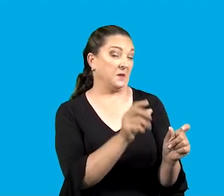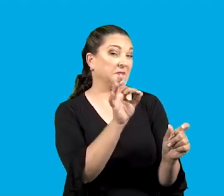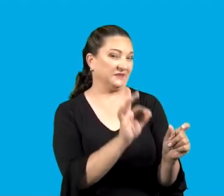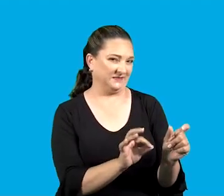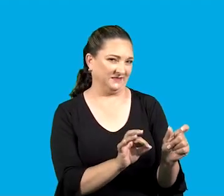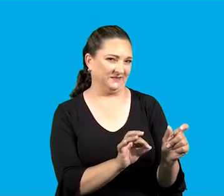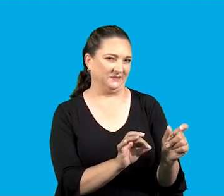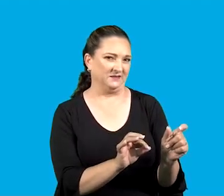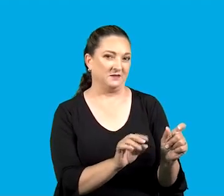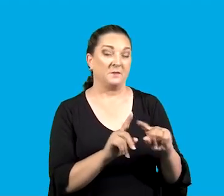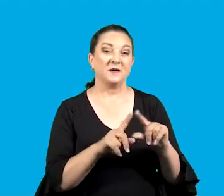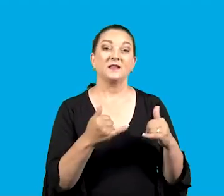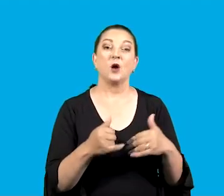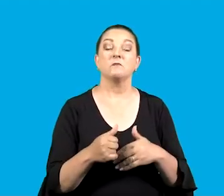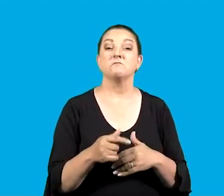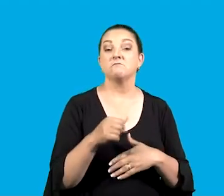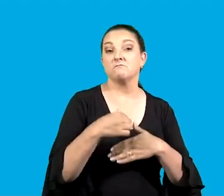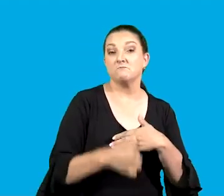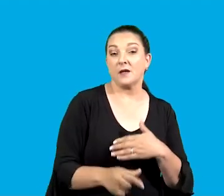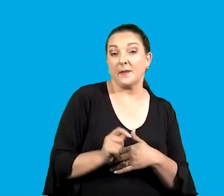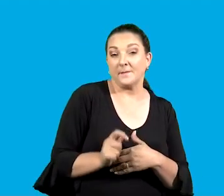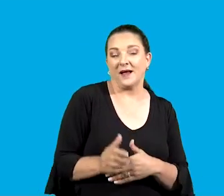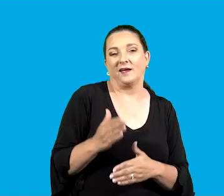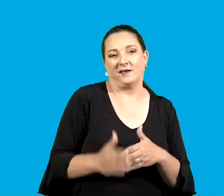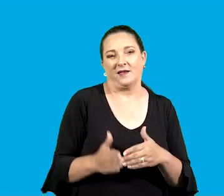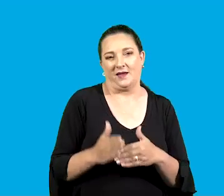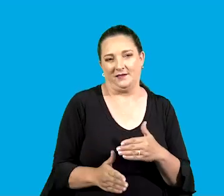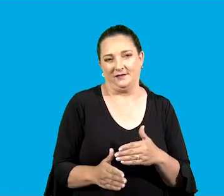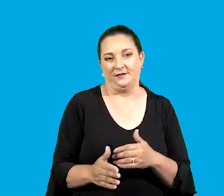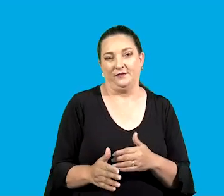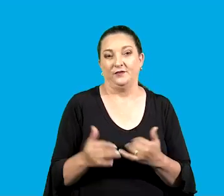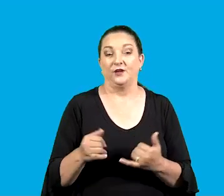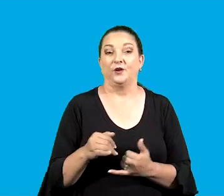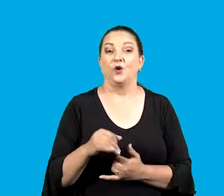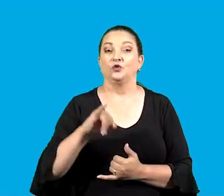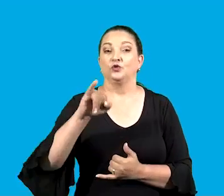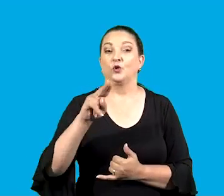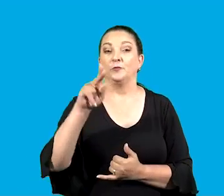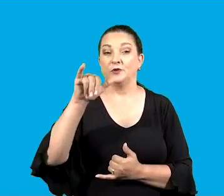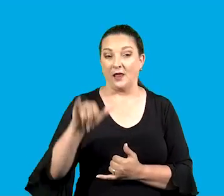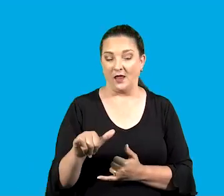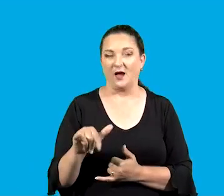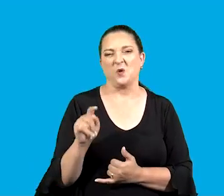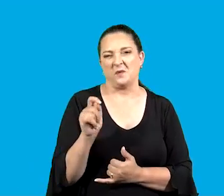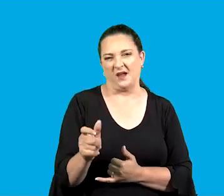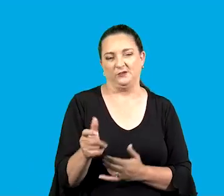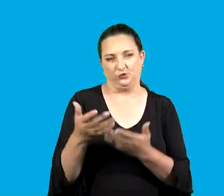the interest is payable at the end of each month, commencing 31 July this month. So we've already made the payment. What they want us to